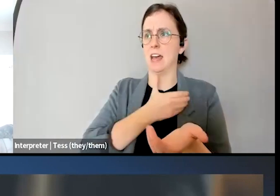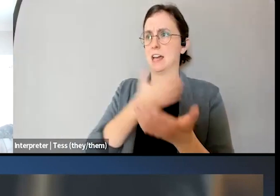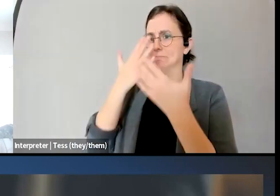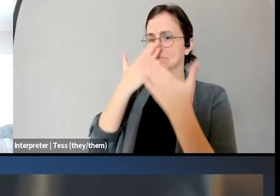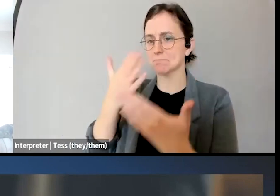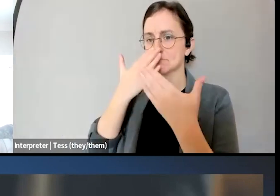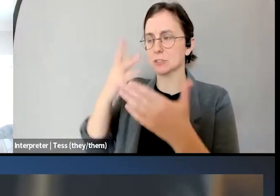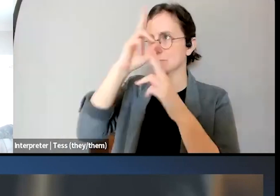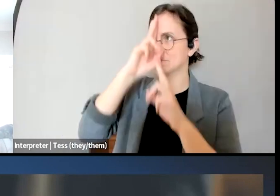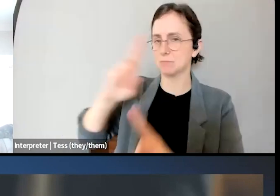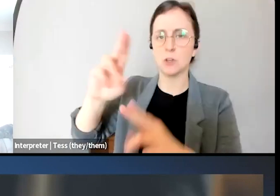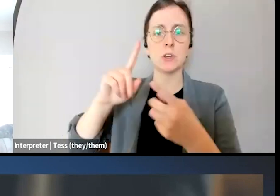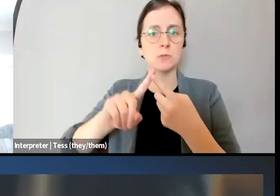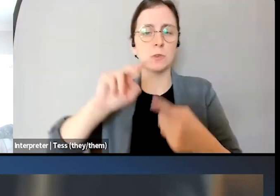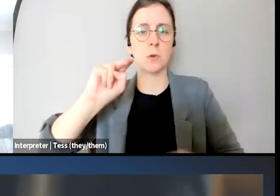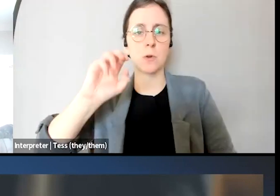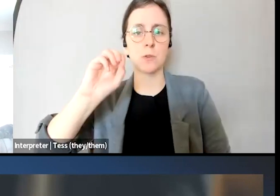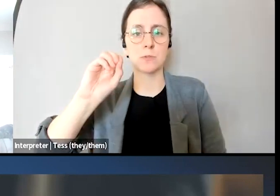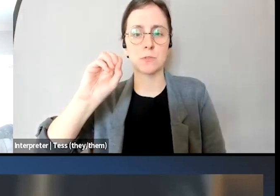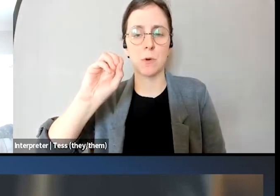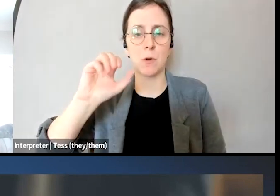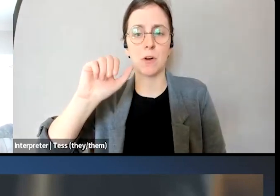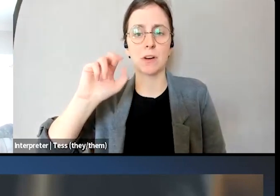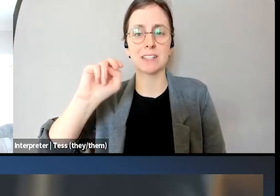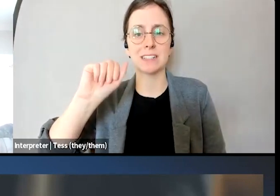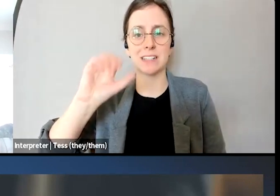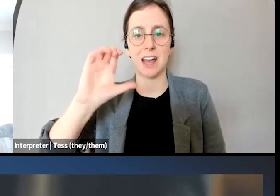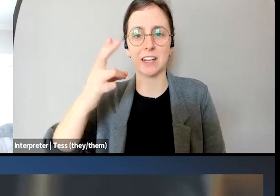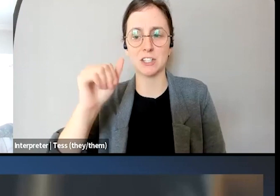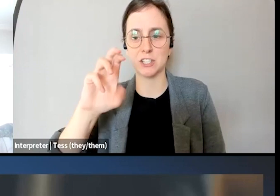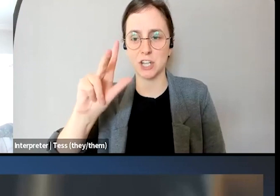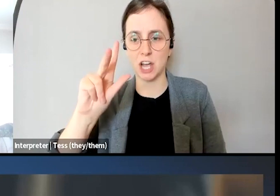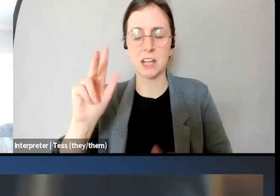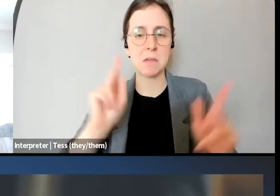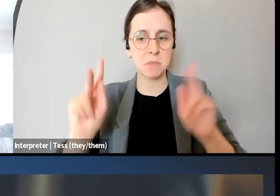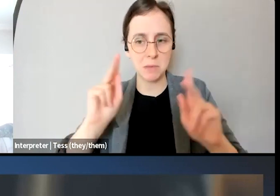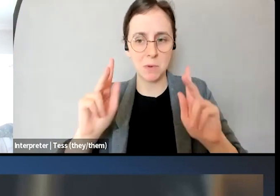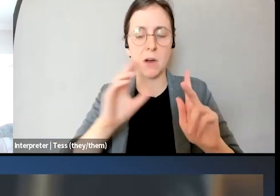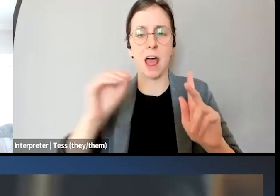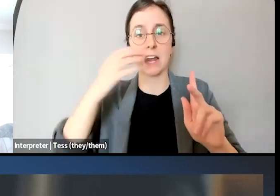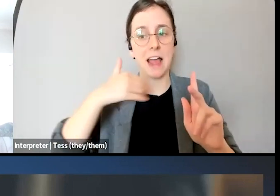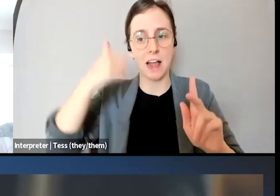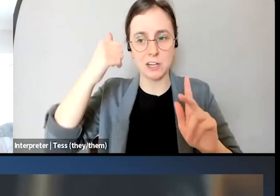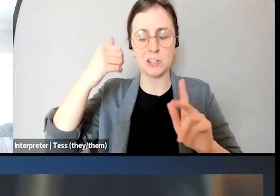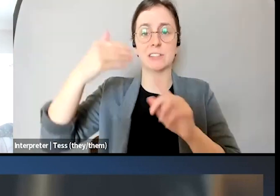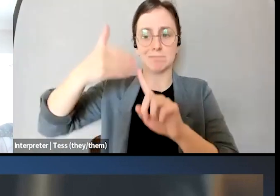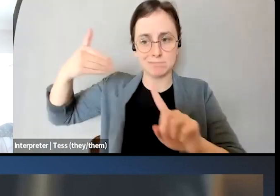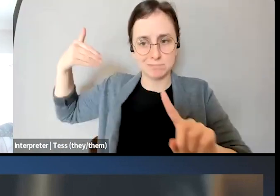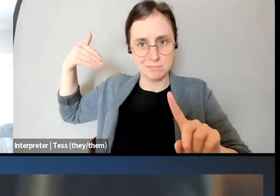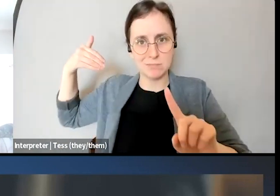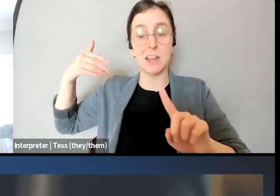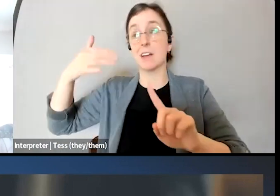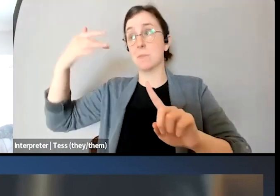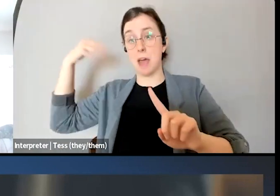the Nokachkatank, Piscataway people and elders and ancestors, past, present, and